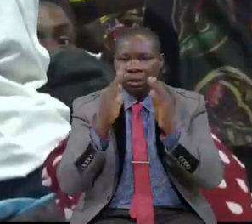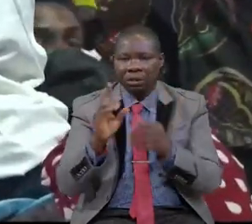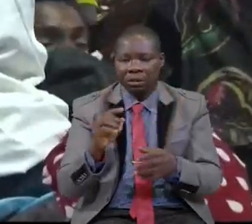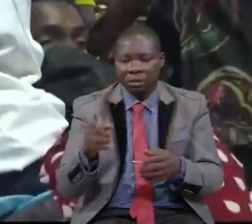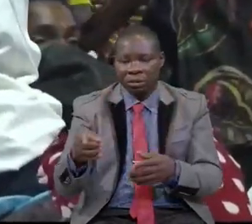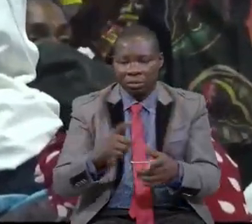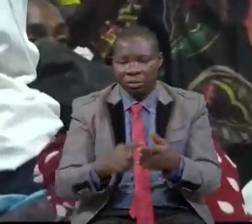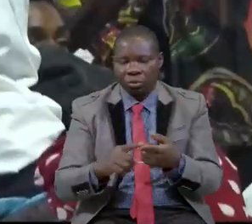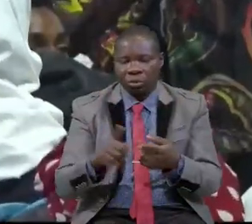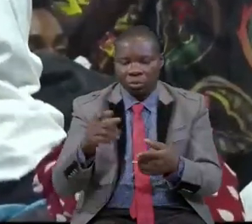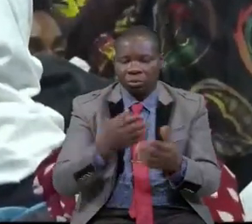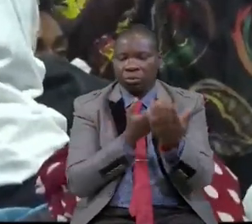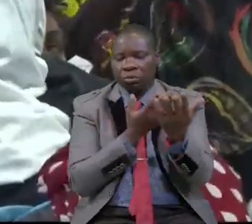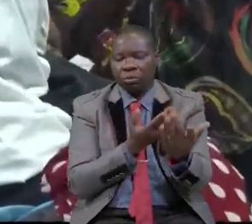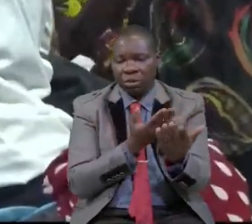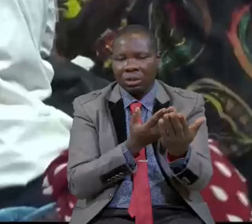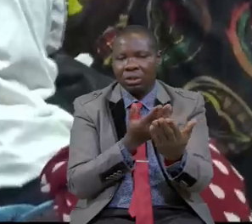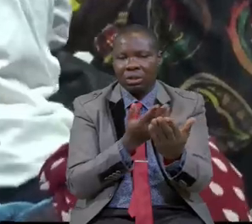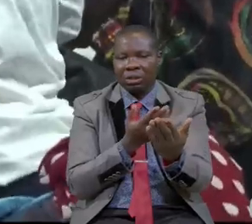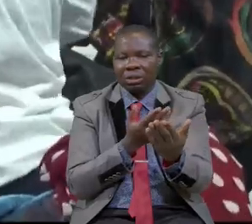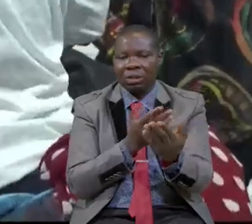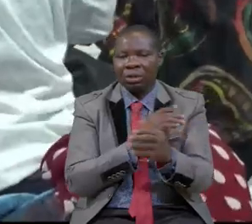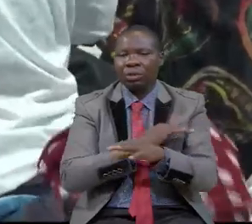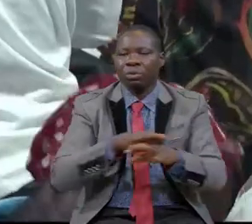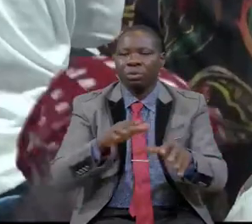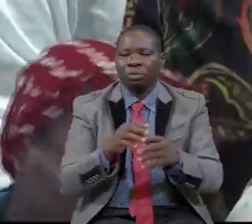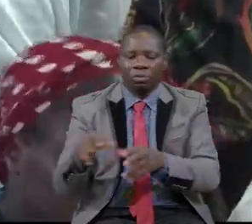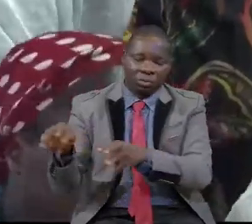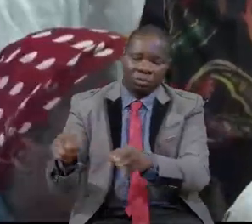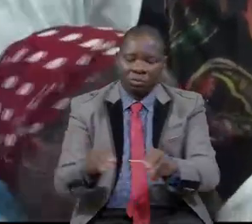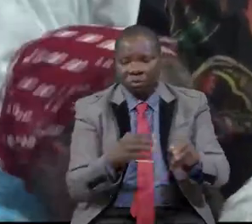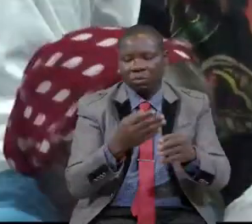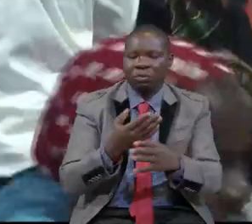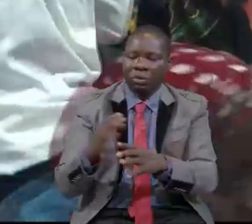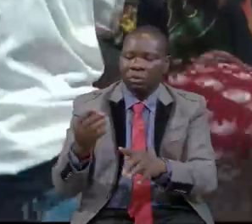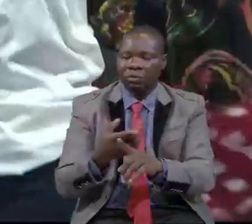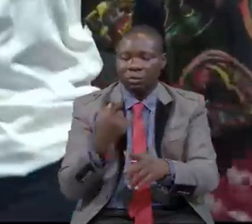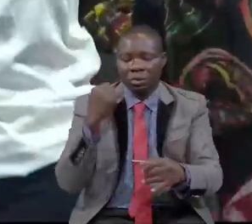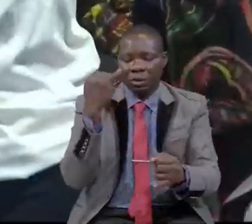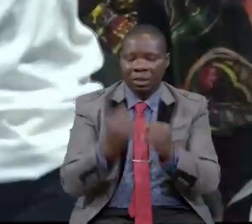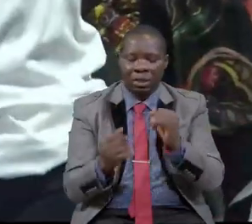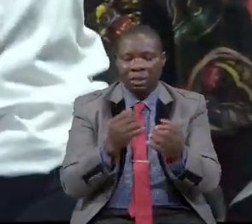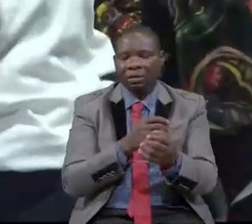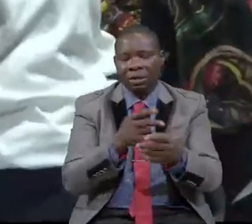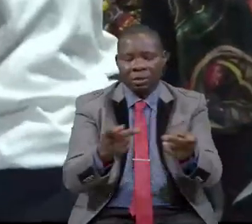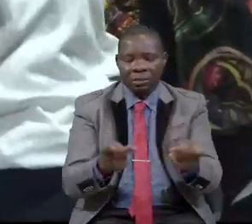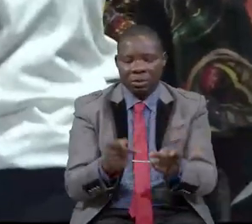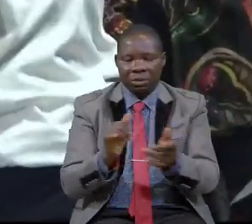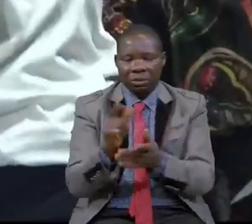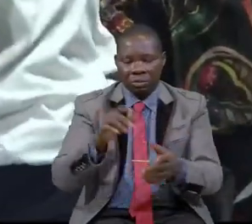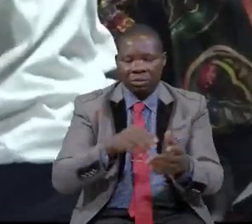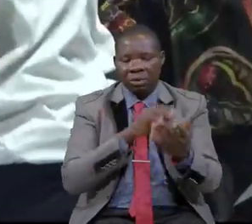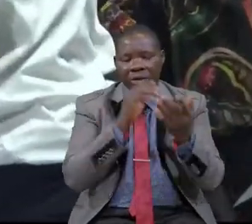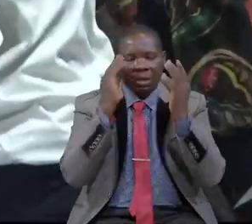are. Don't move away from the last place you attend to people,